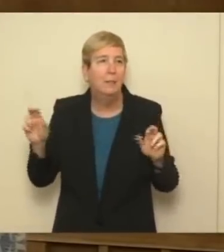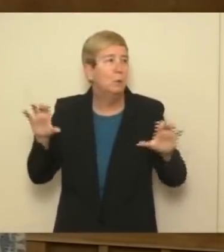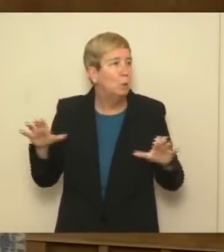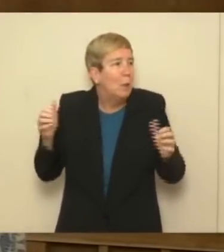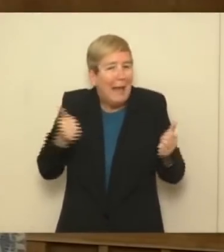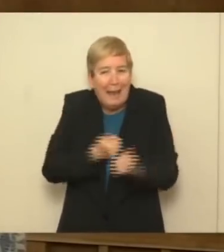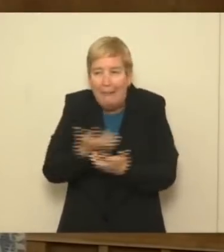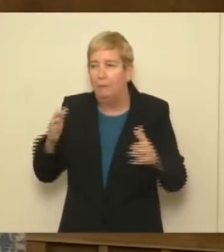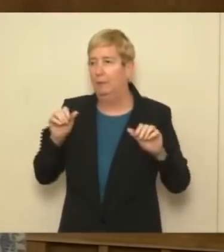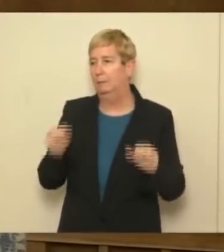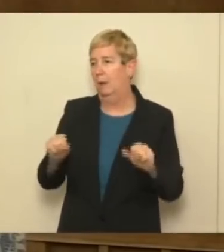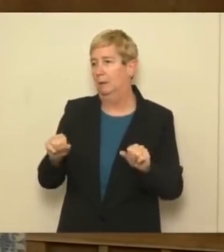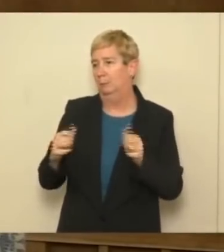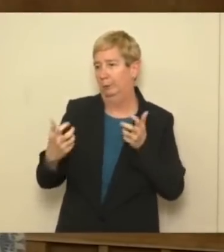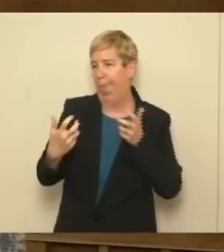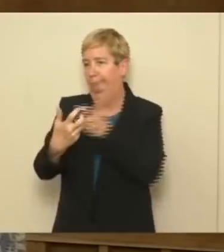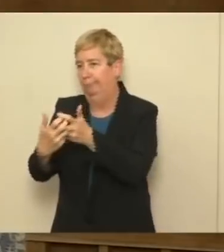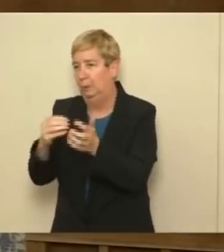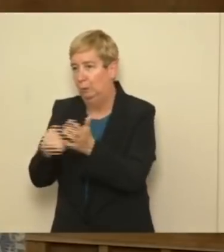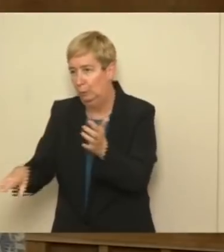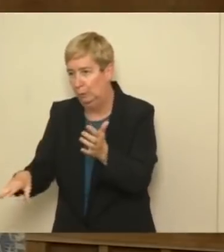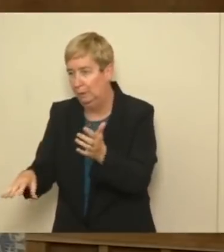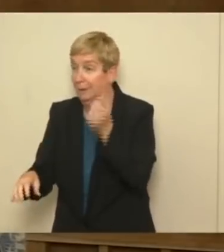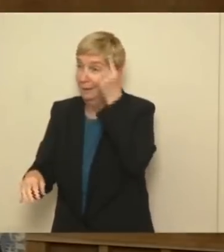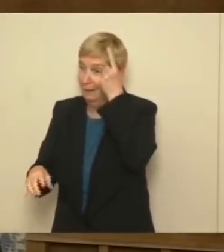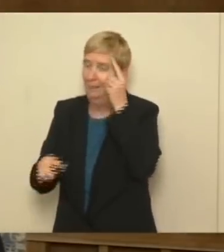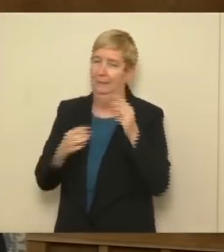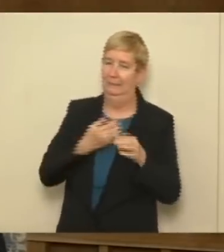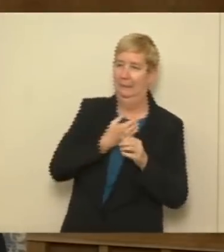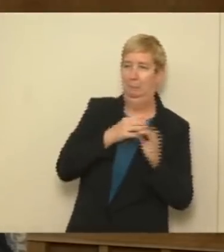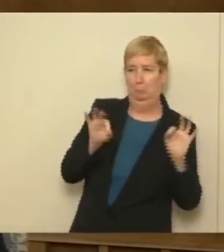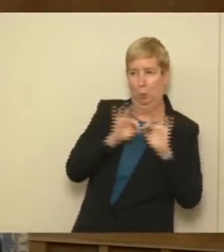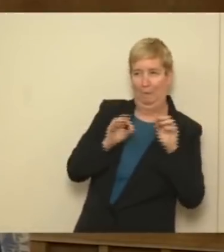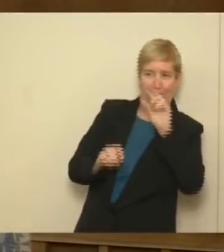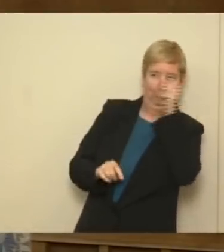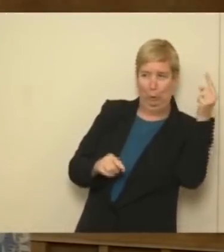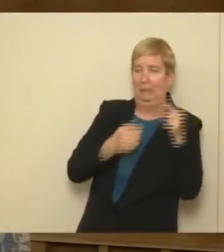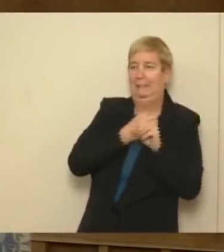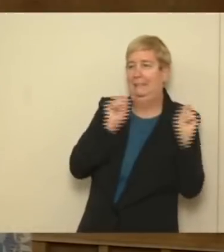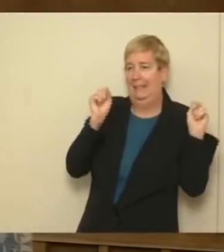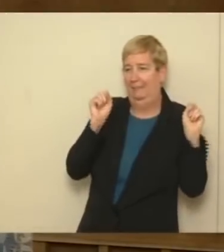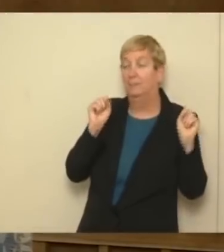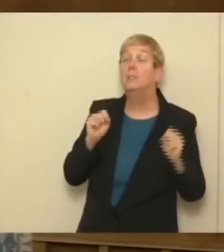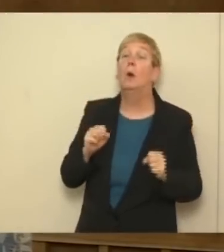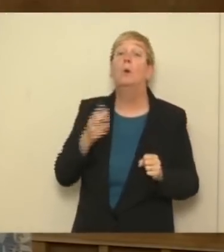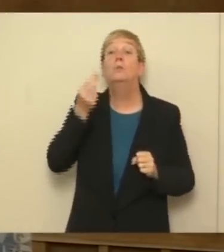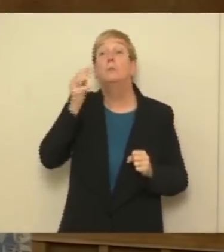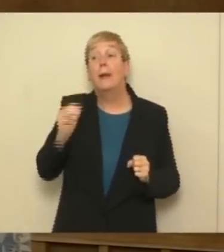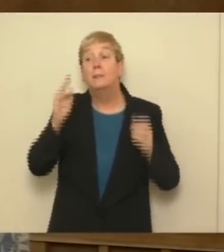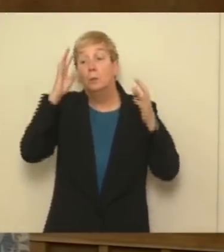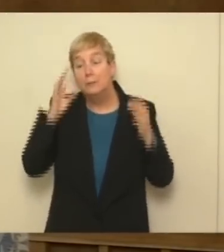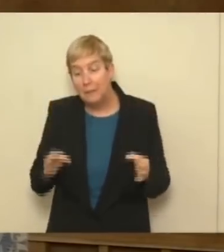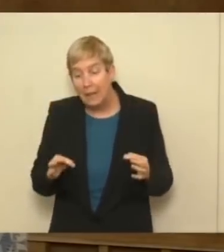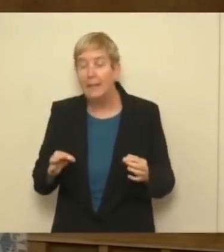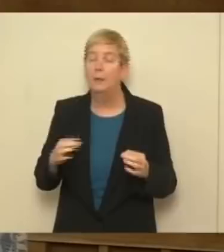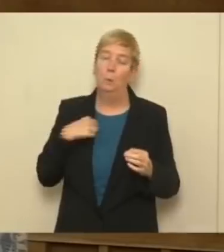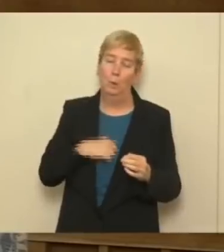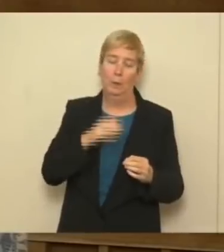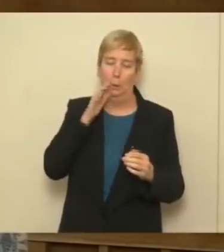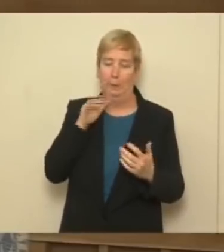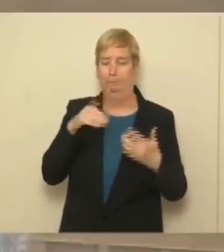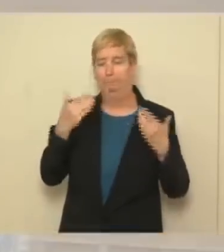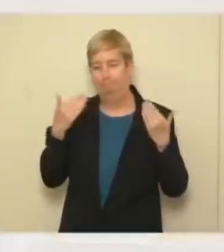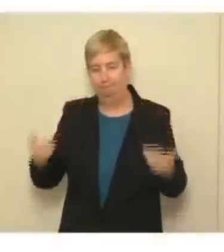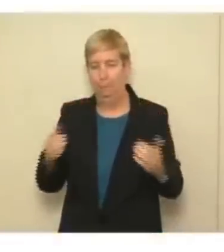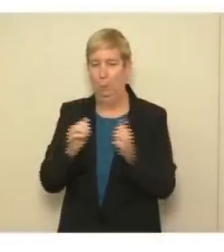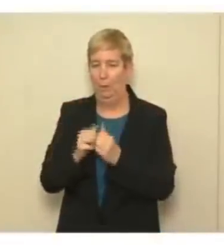our students and to remain safe. So the state of New Mexico has chosen to move in a direction that's going to be a hybrid model. And what